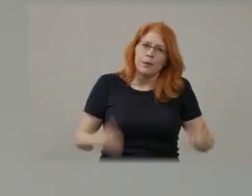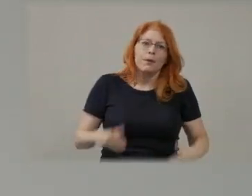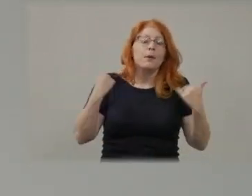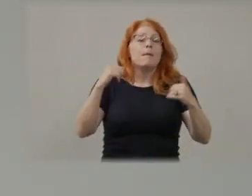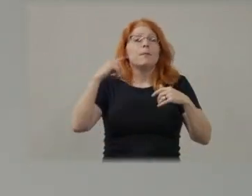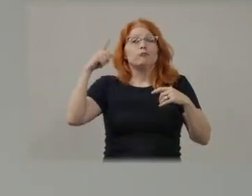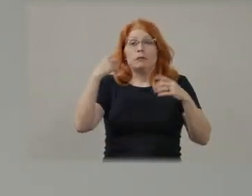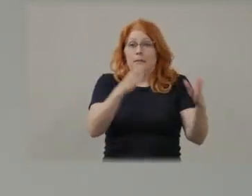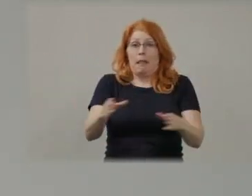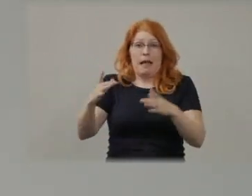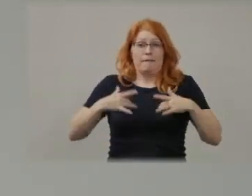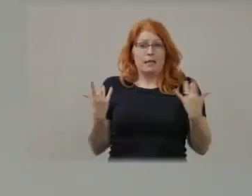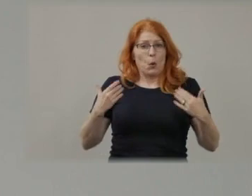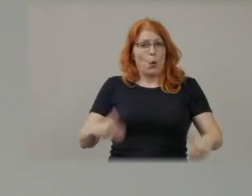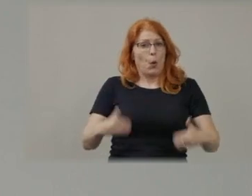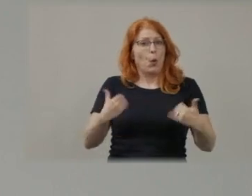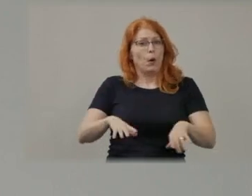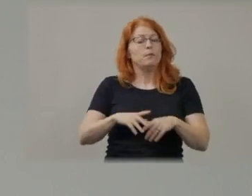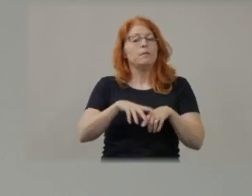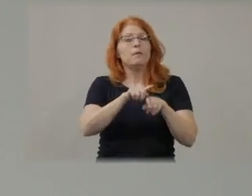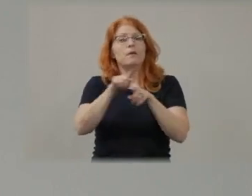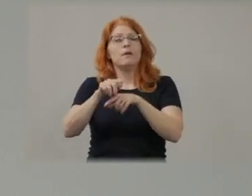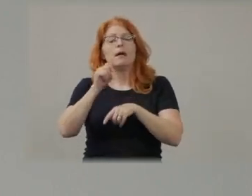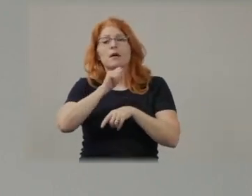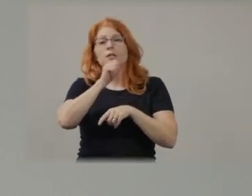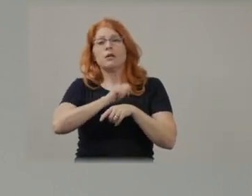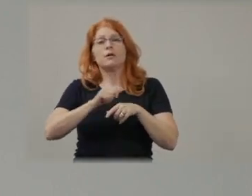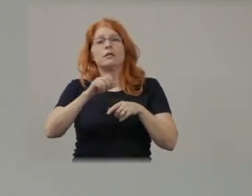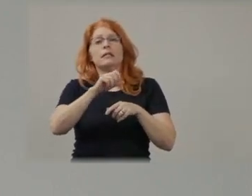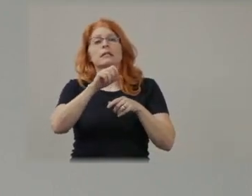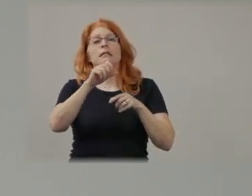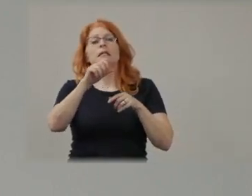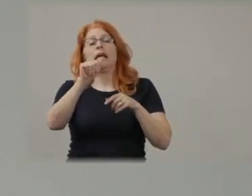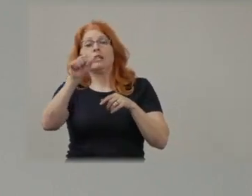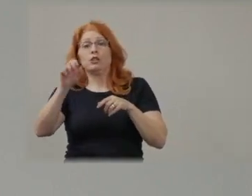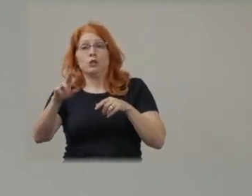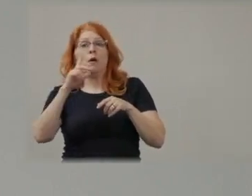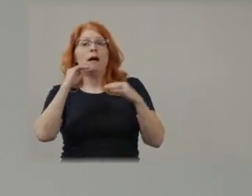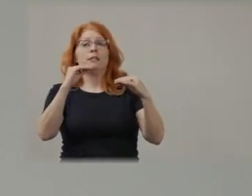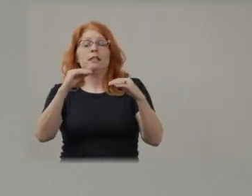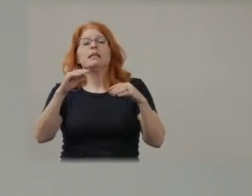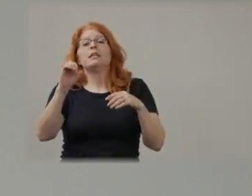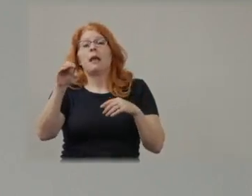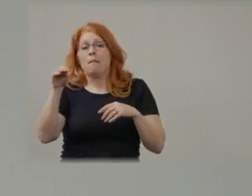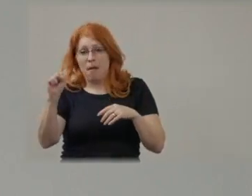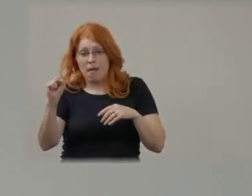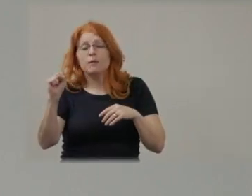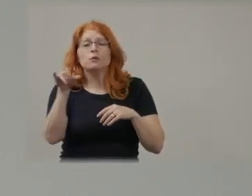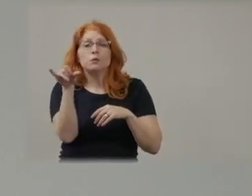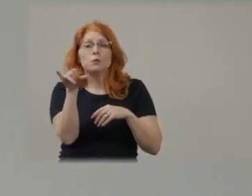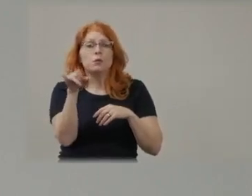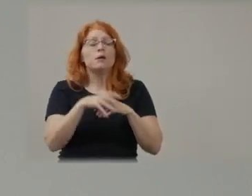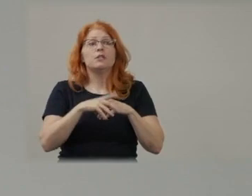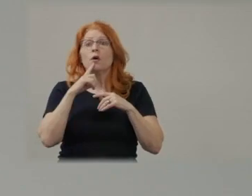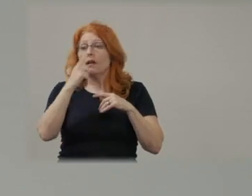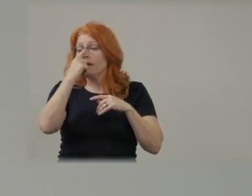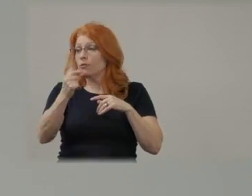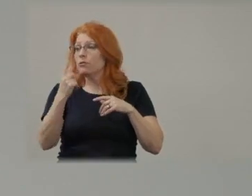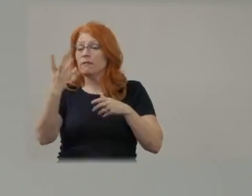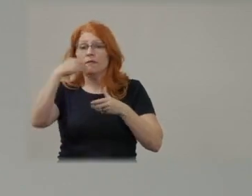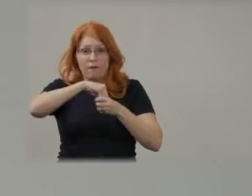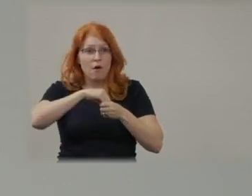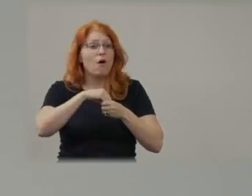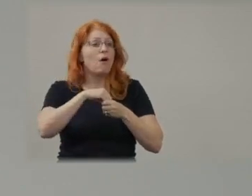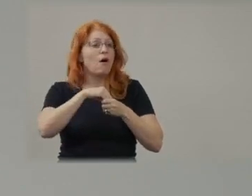events are. I'm also a professor at Arizona State University. I teach emergency management. So those that are interested in getting